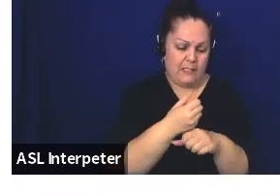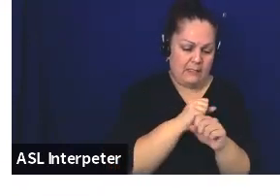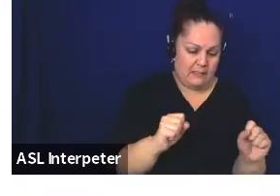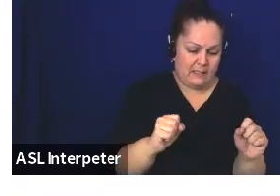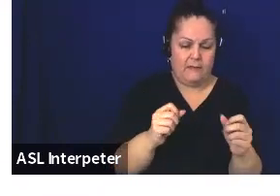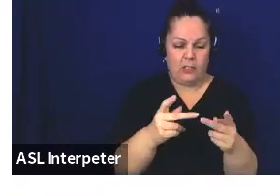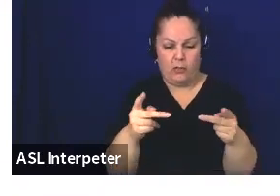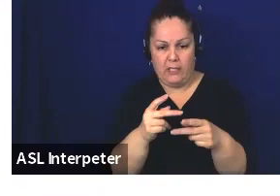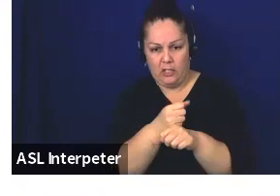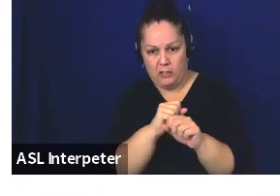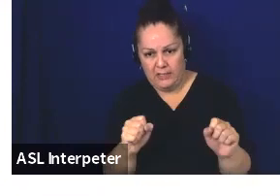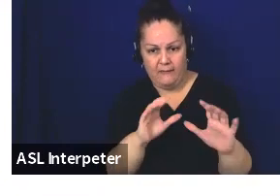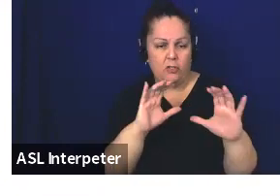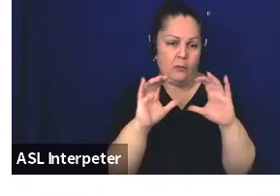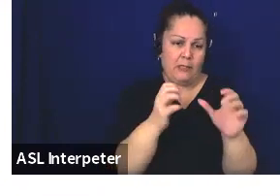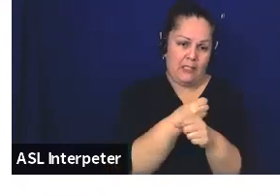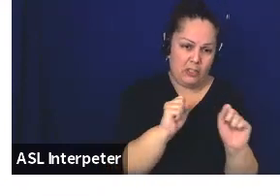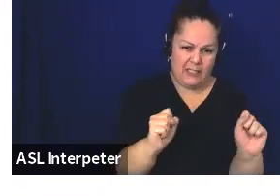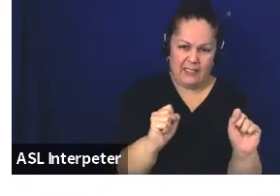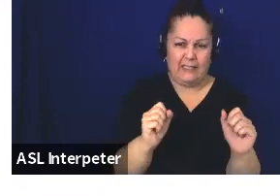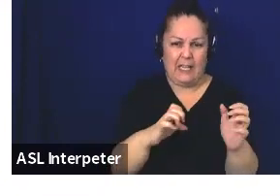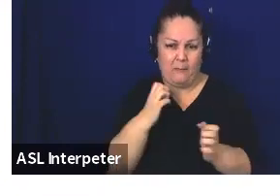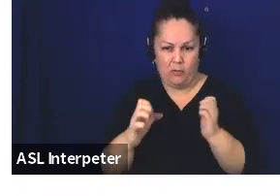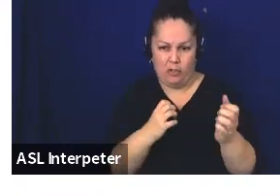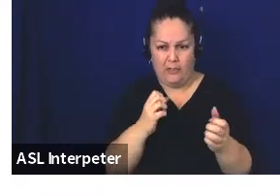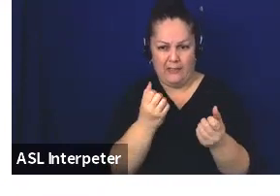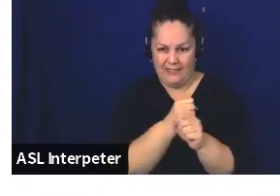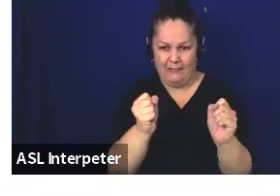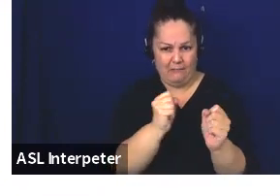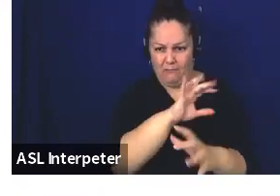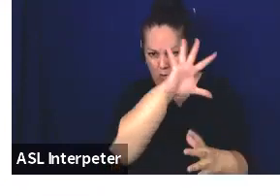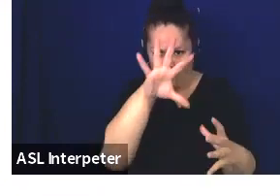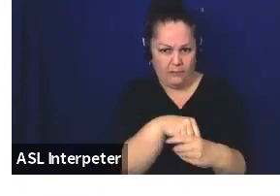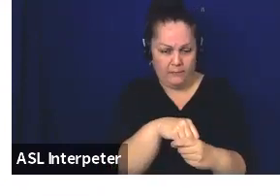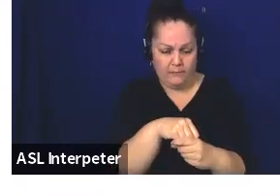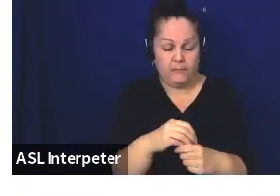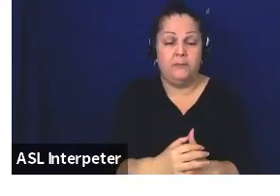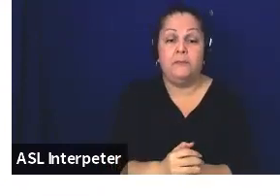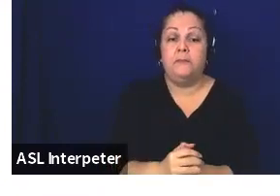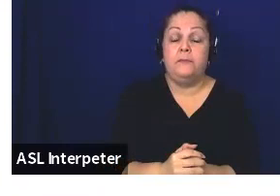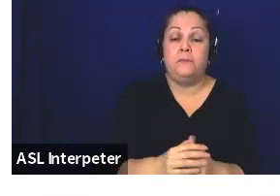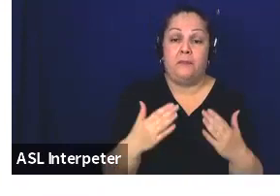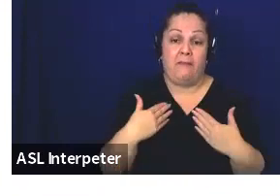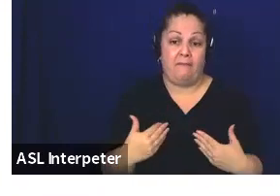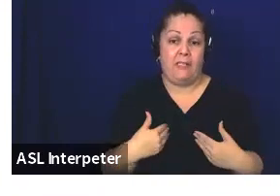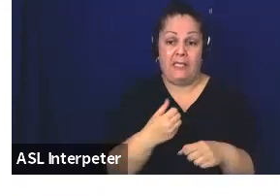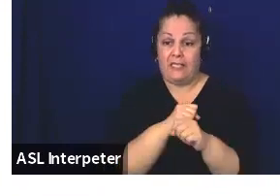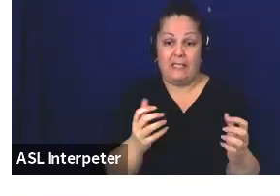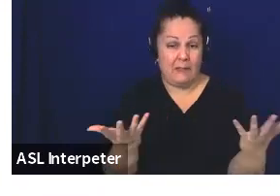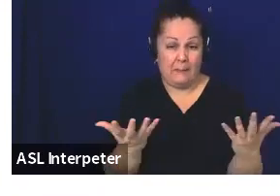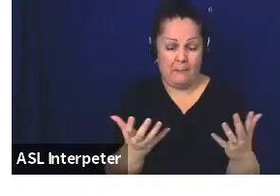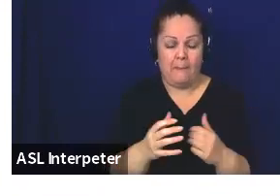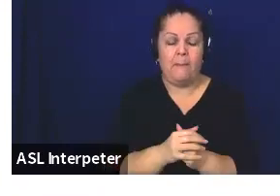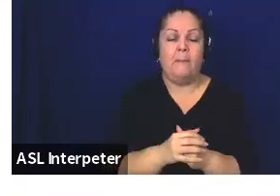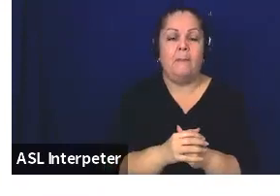or location safety, communication safety, and emotional safety. And so by physical safety, we mean